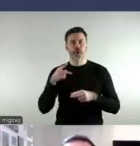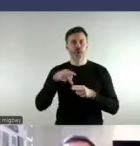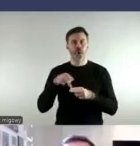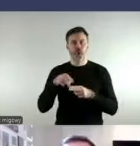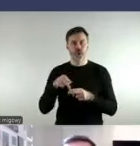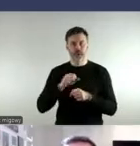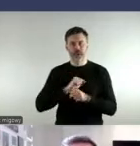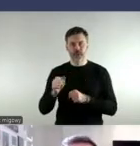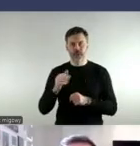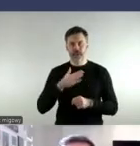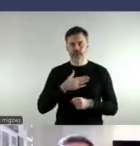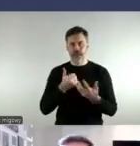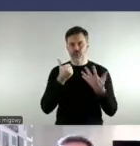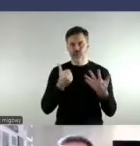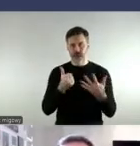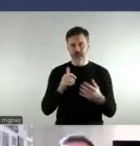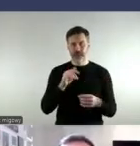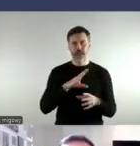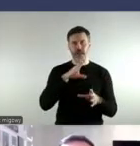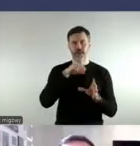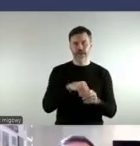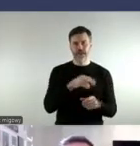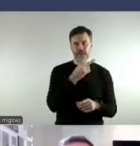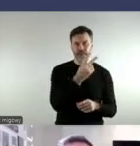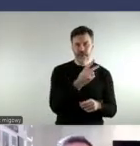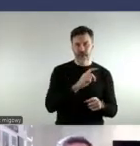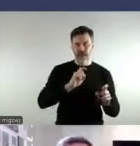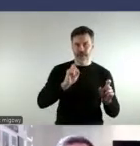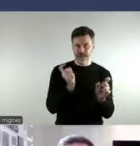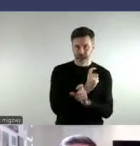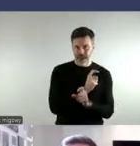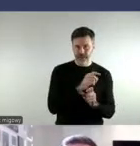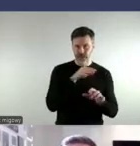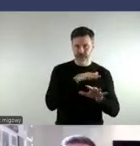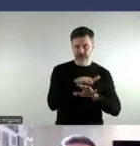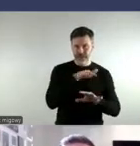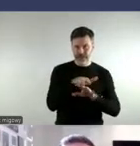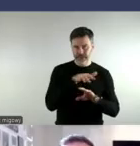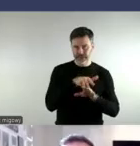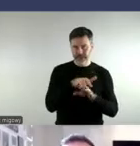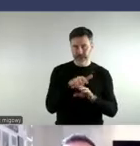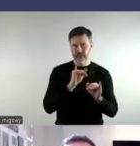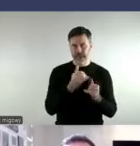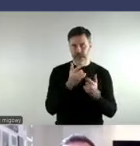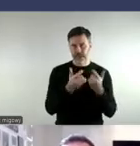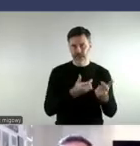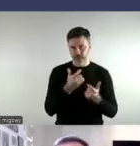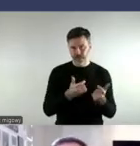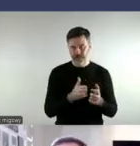closest functioning rescue service. In Konin, we have 6 units like this in our state system, well equipped,